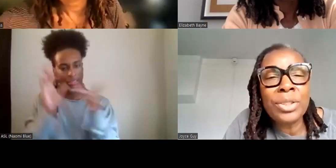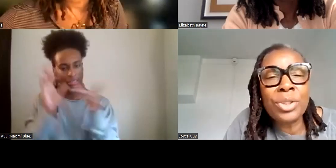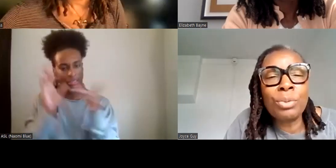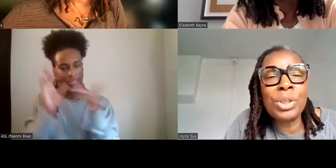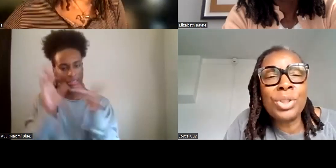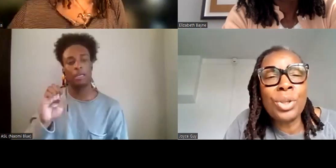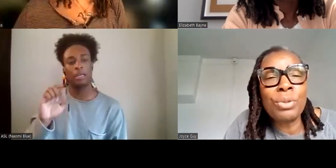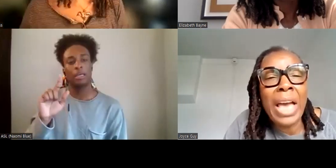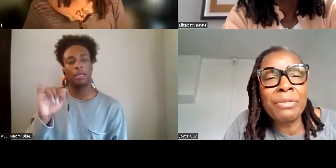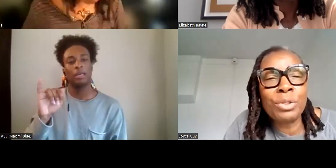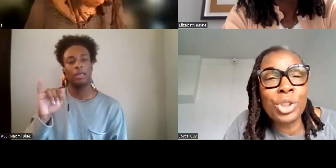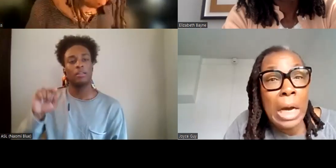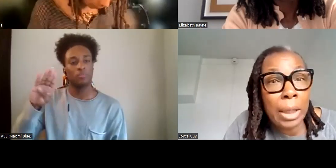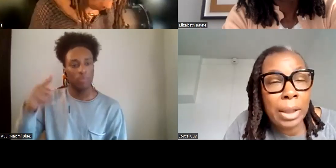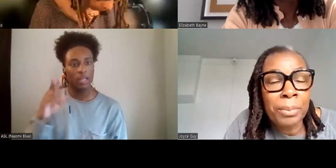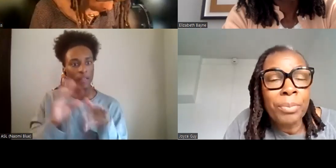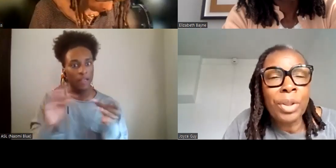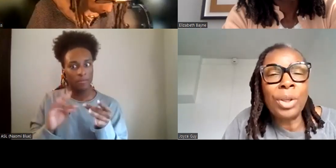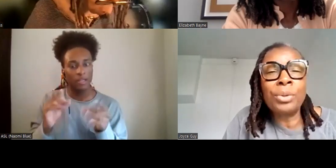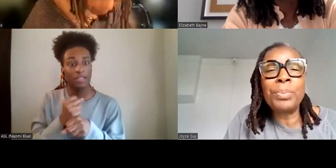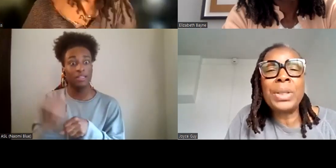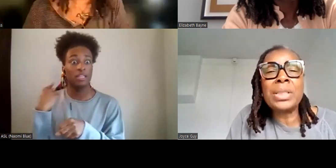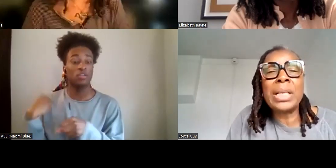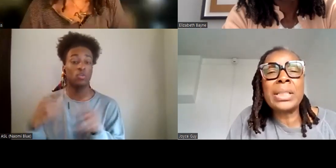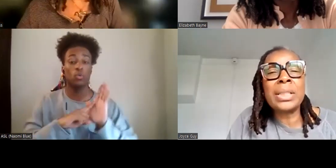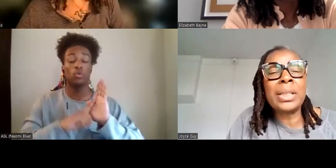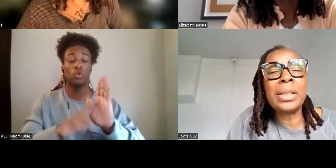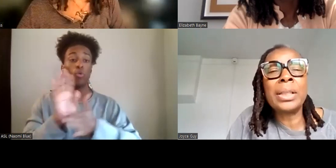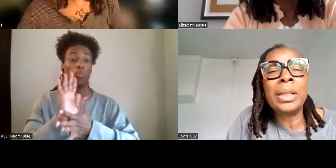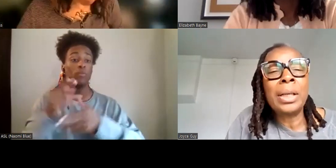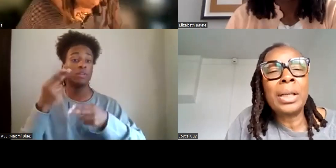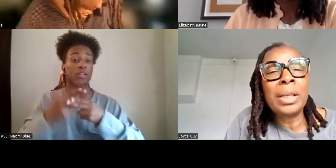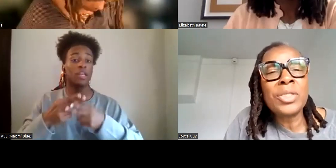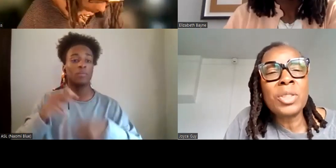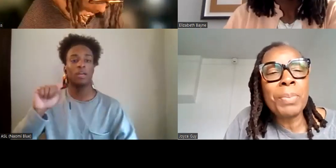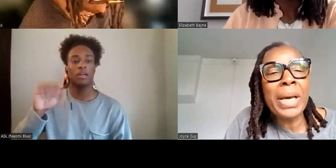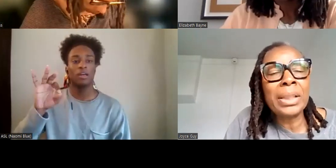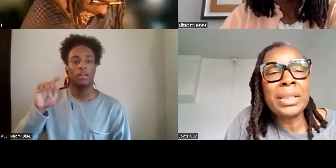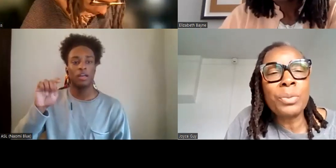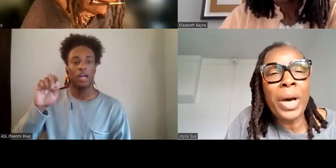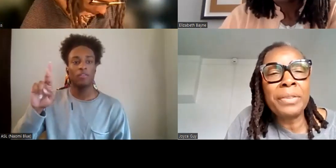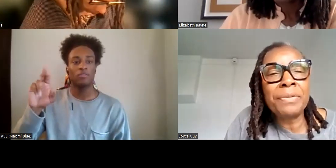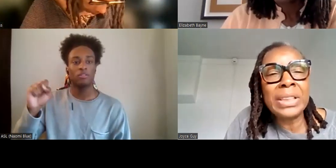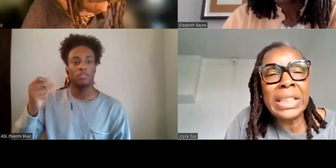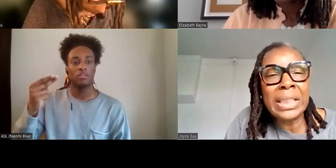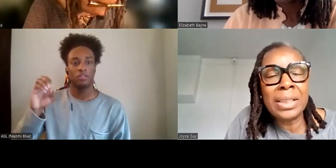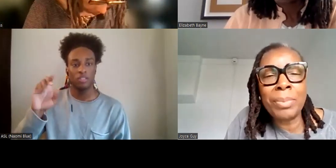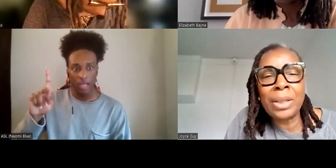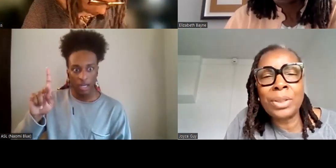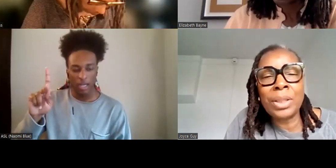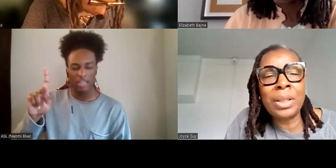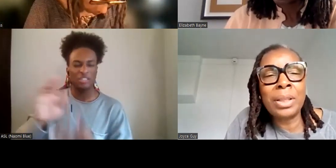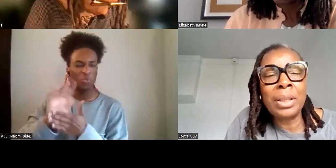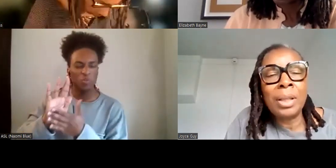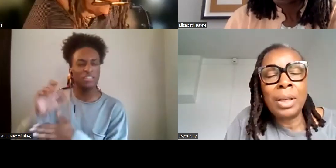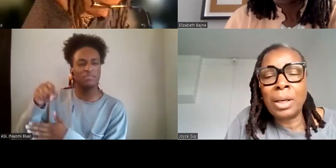Last year we showed Aftershock, the piece that Spike Lee's wife did